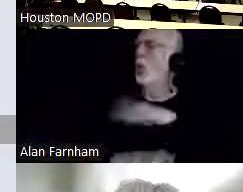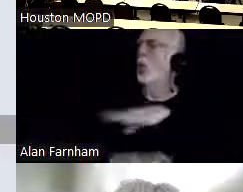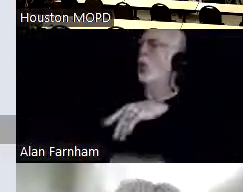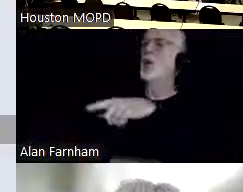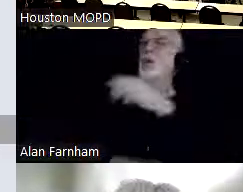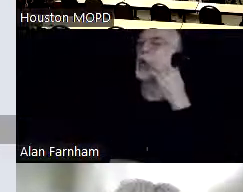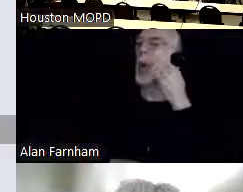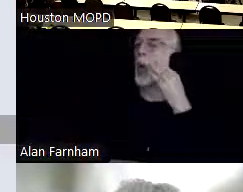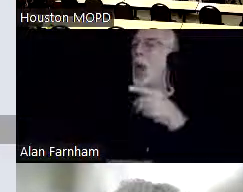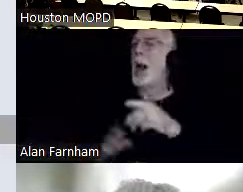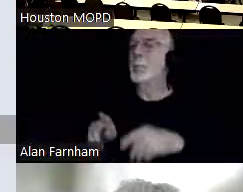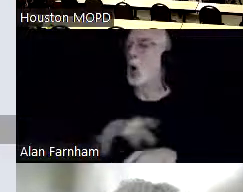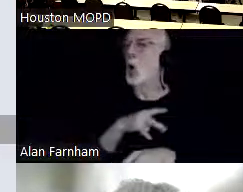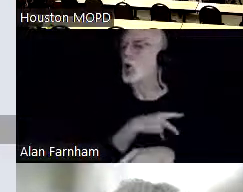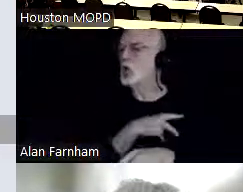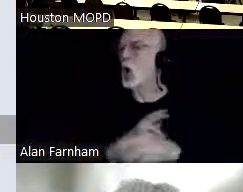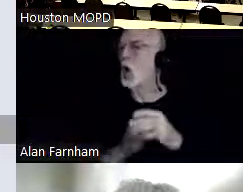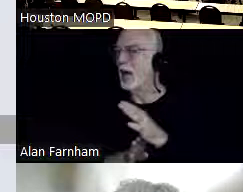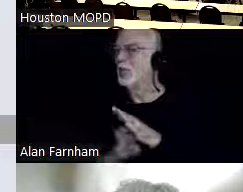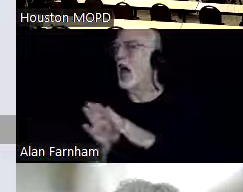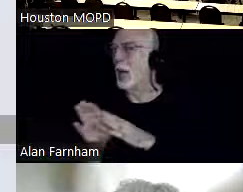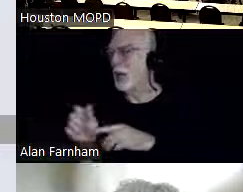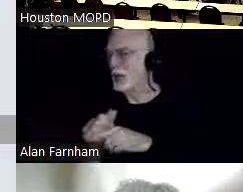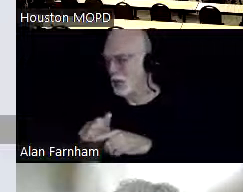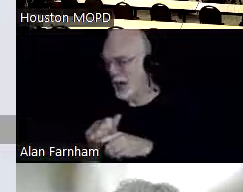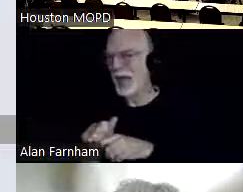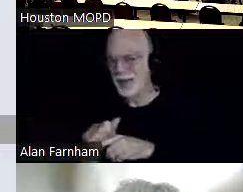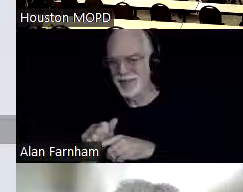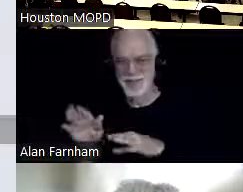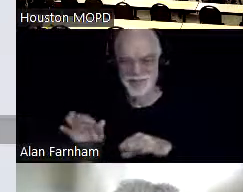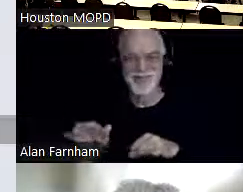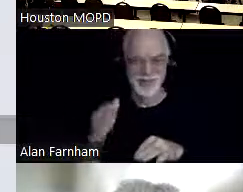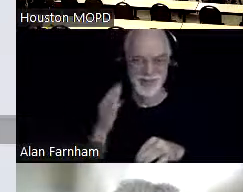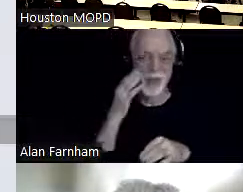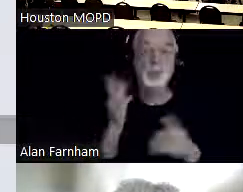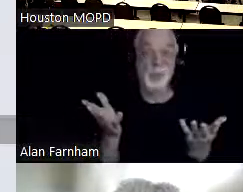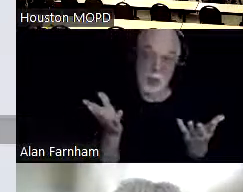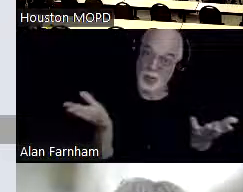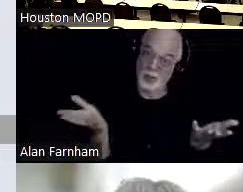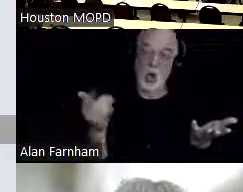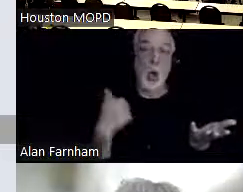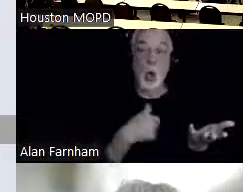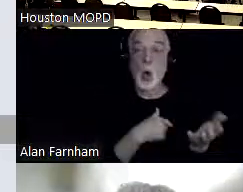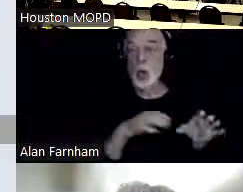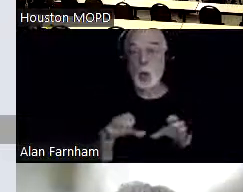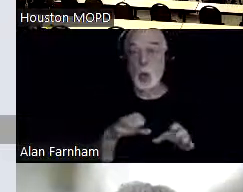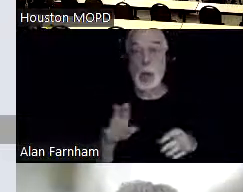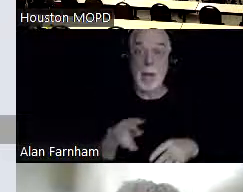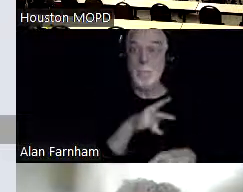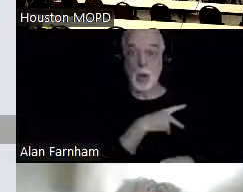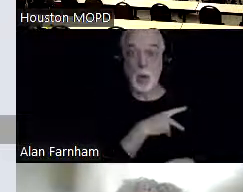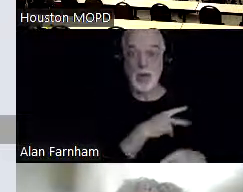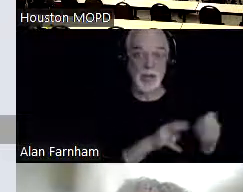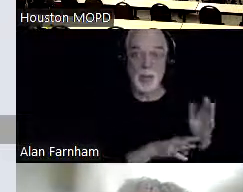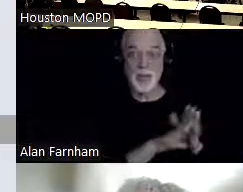personal development trainings. I know. So here it is, we're doing those personal development trainings